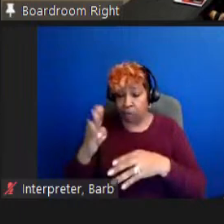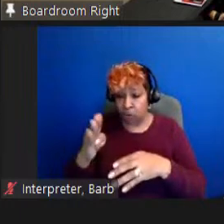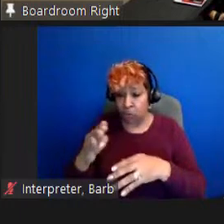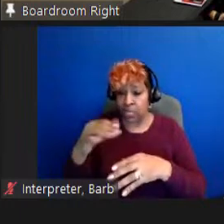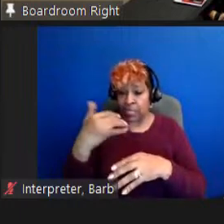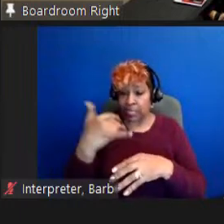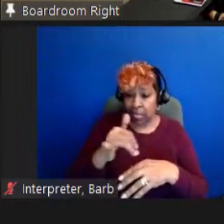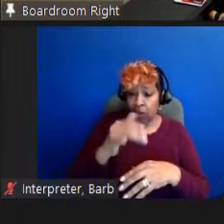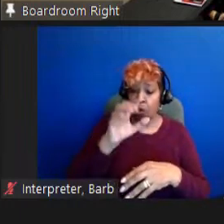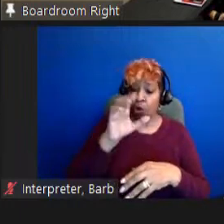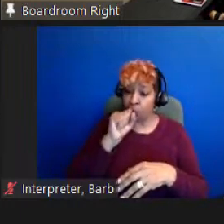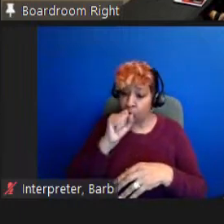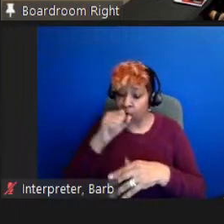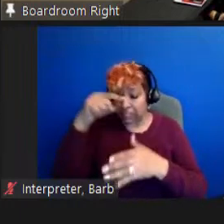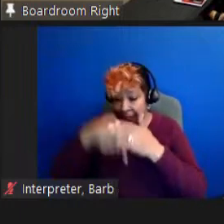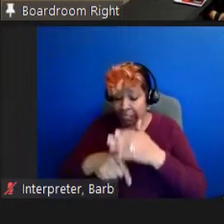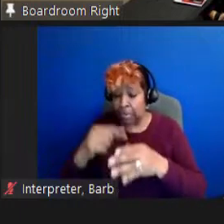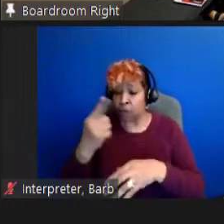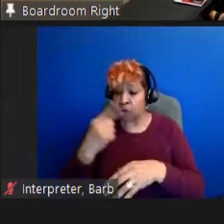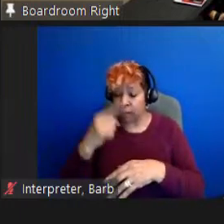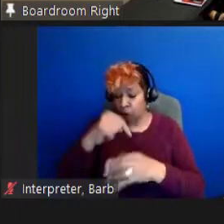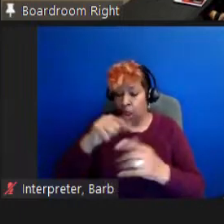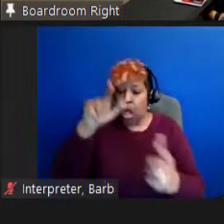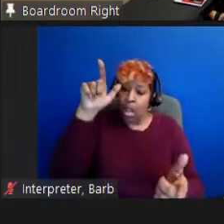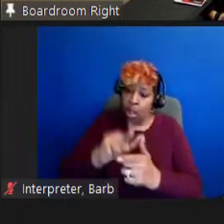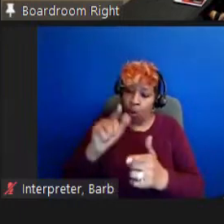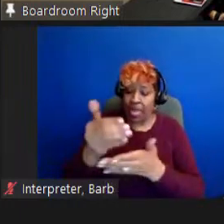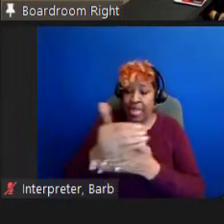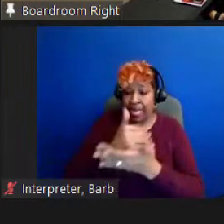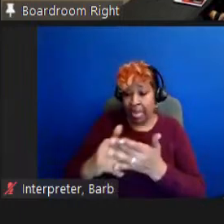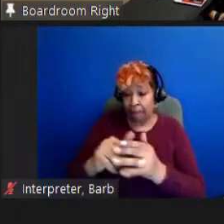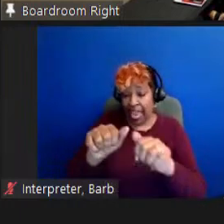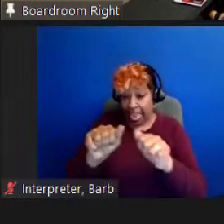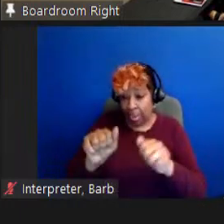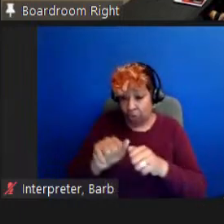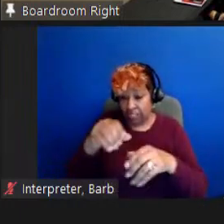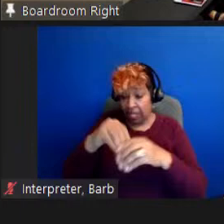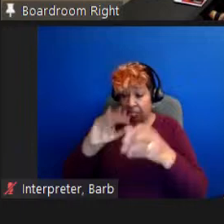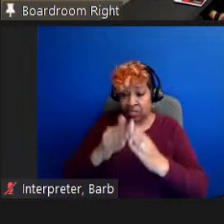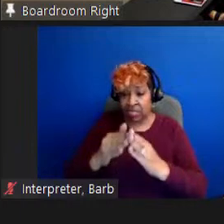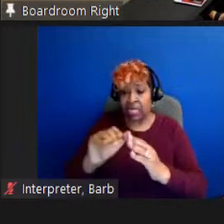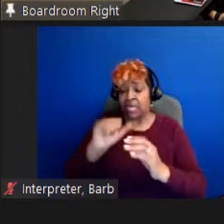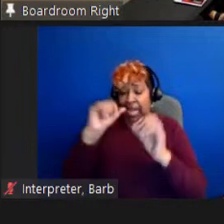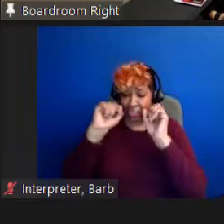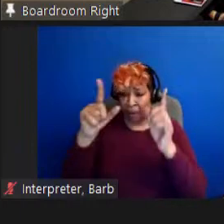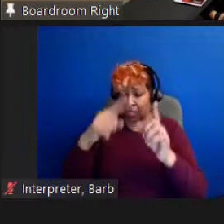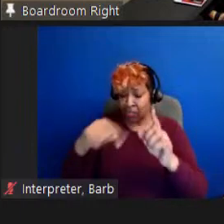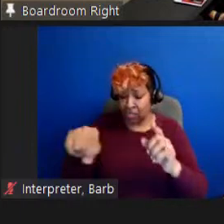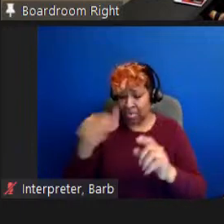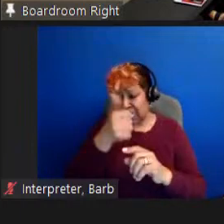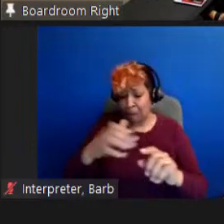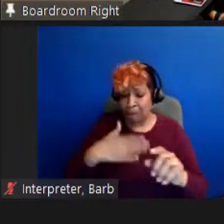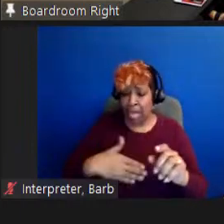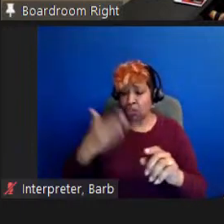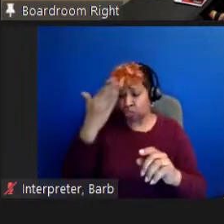deep red is for the lowest income areas in the city. And again, not surprising to anybody that knows